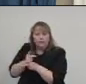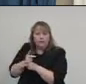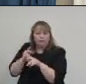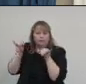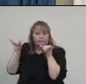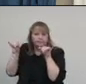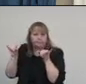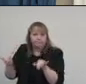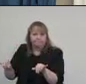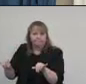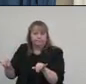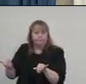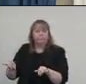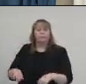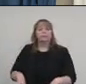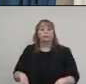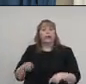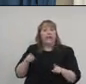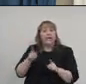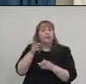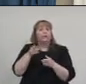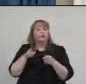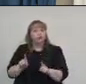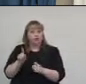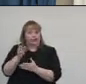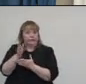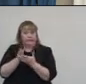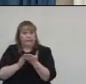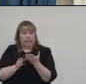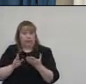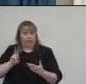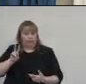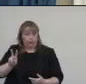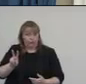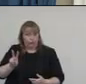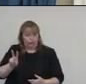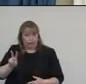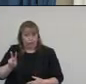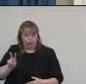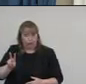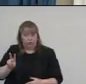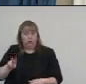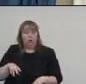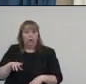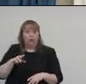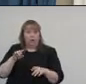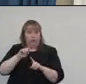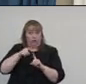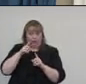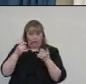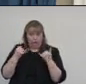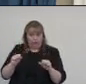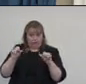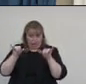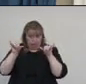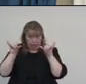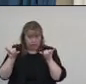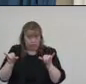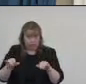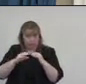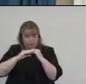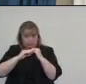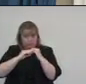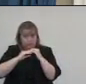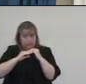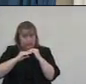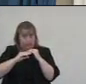months to produce a report. Understand that we are operating in real time. You know, we're providing as much information as we possibly can to the